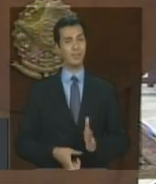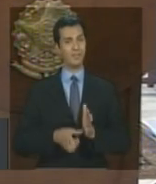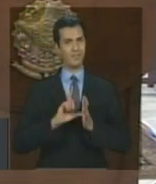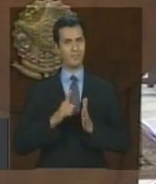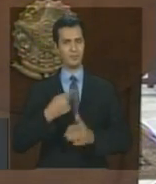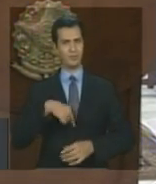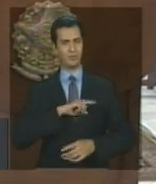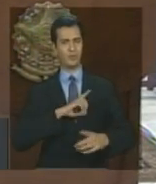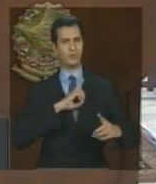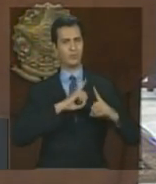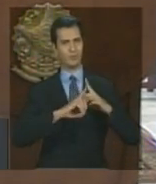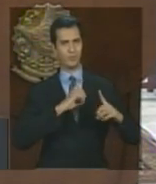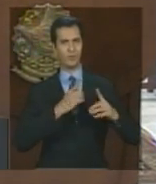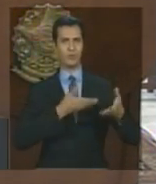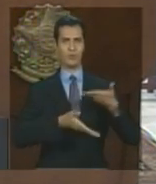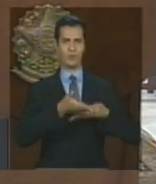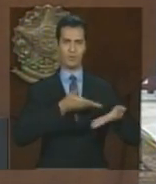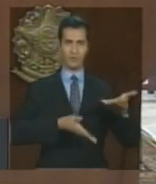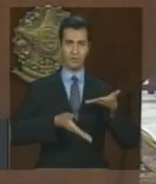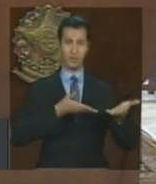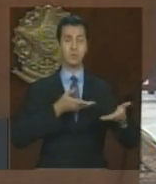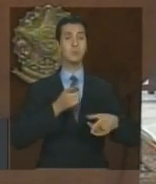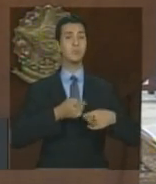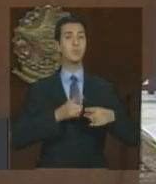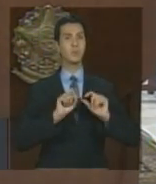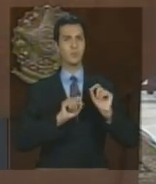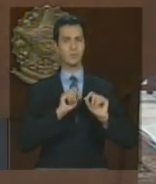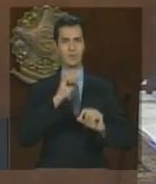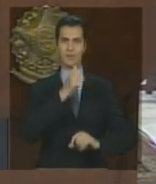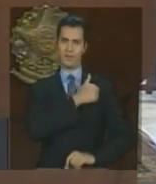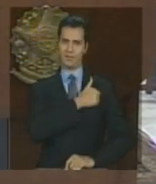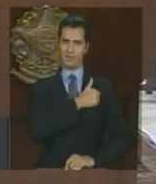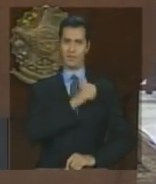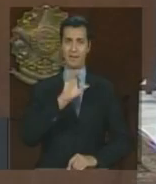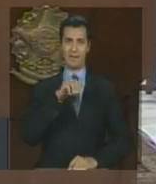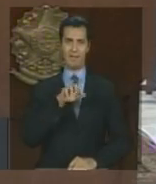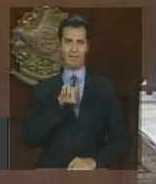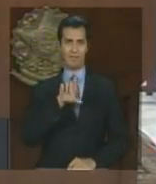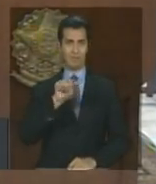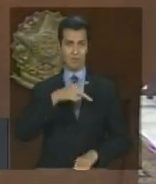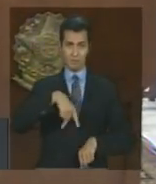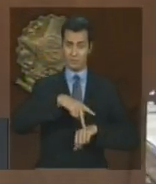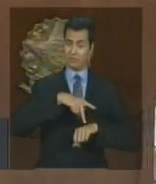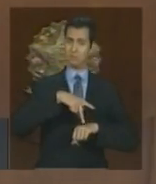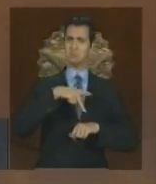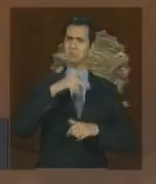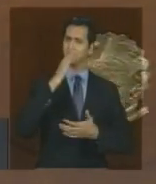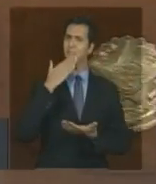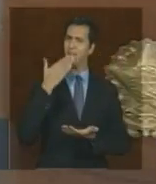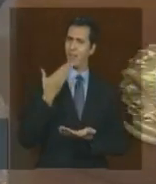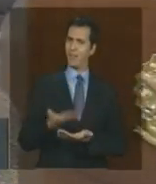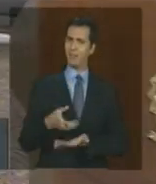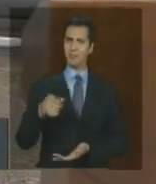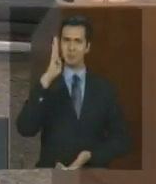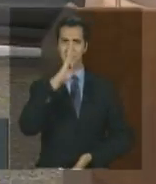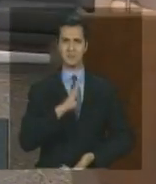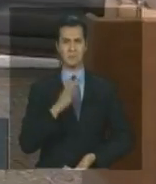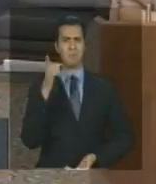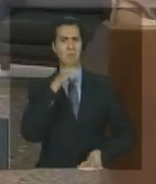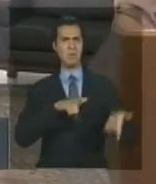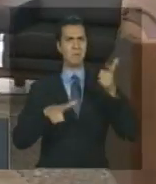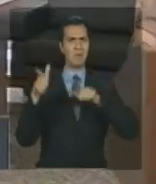o Canadá tem admirado o Brasil por suas conquistas em muitas frentes diferentes. We're particularly impressed with your successes